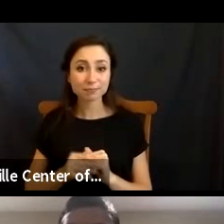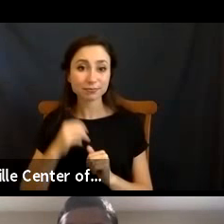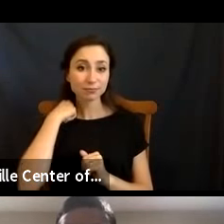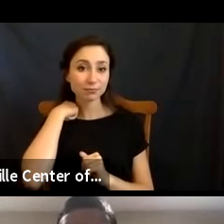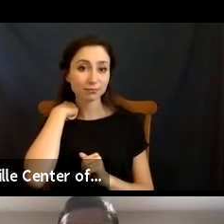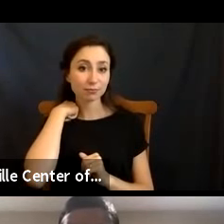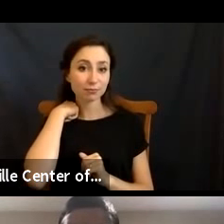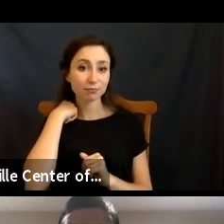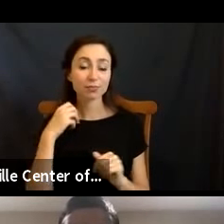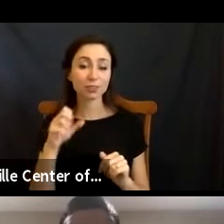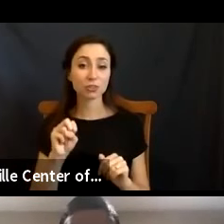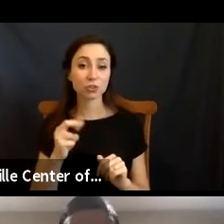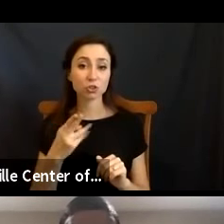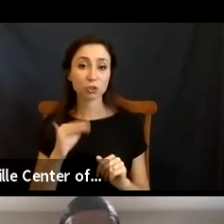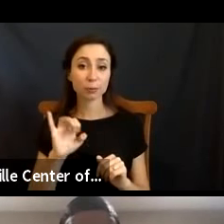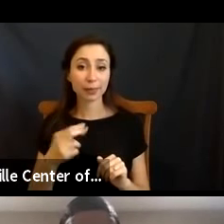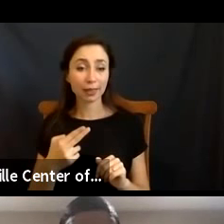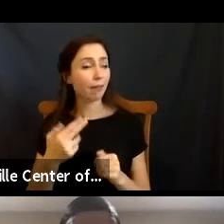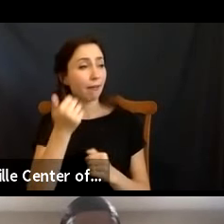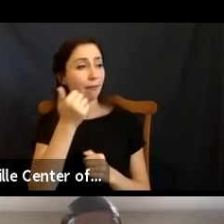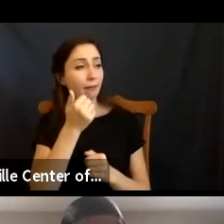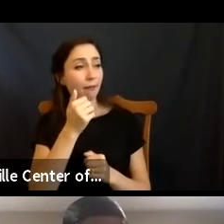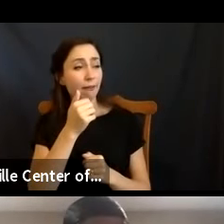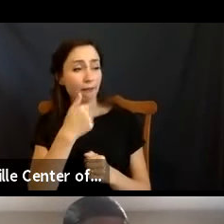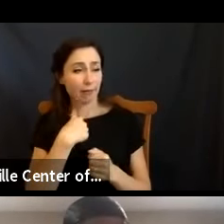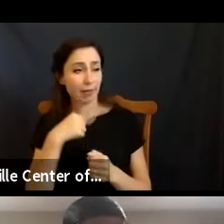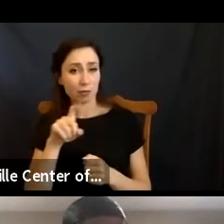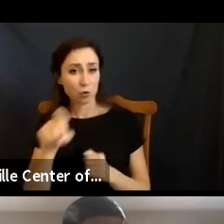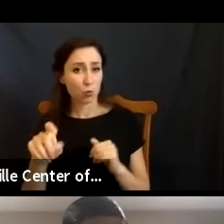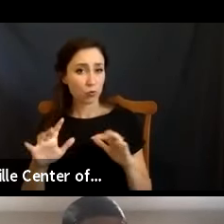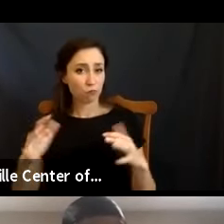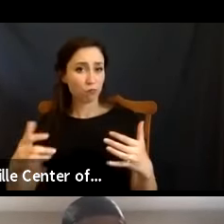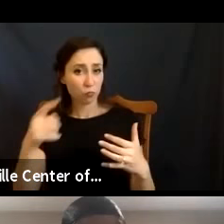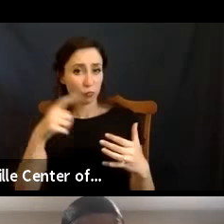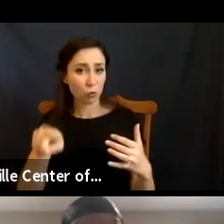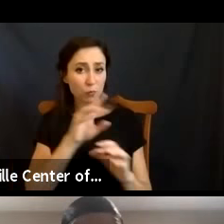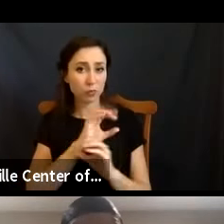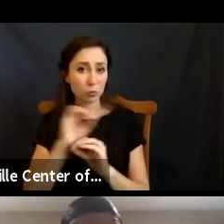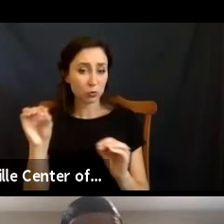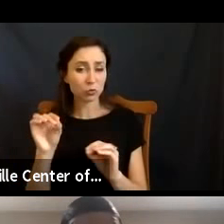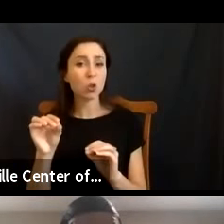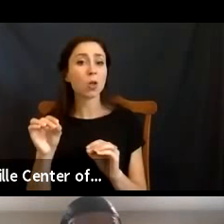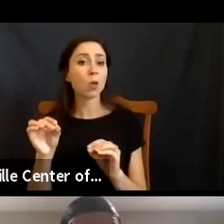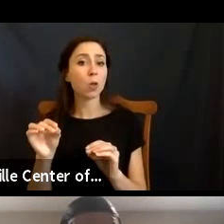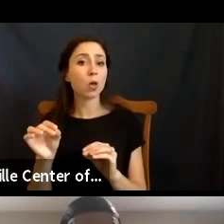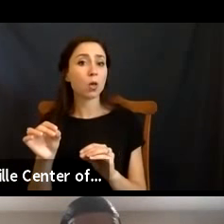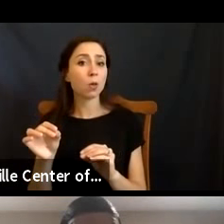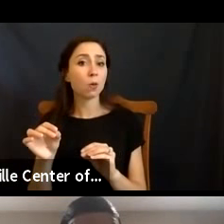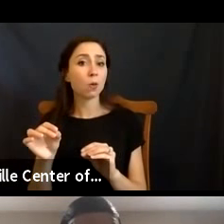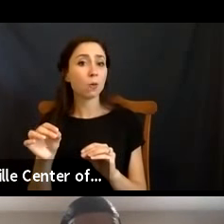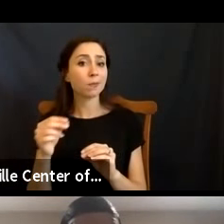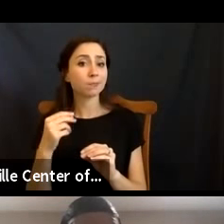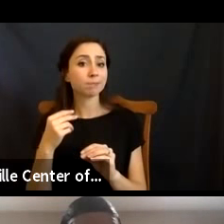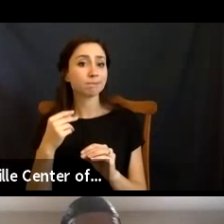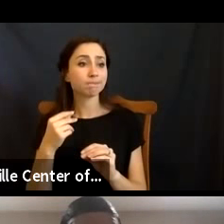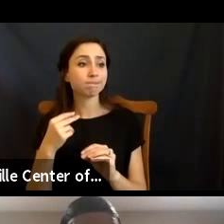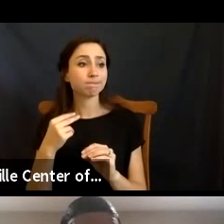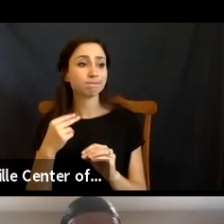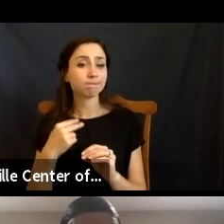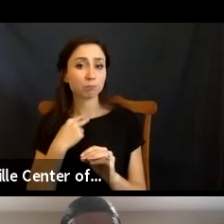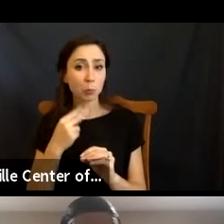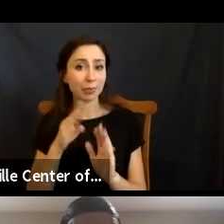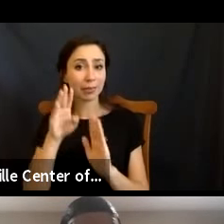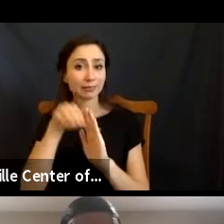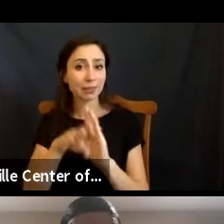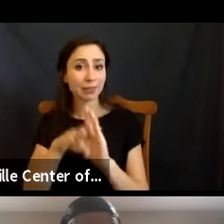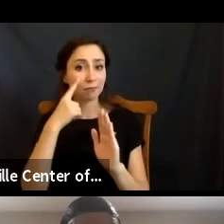Dr. Gocher, I have a question for the group. Since there was no verbalized dissent to the approach, is the